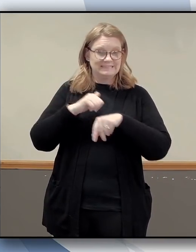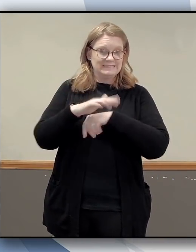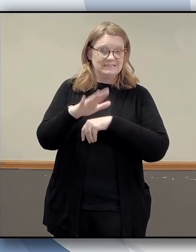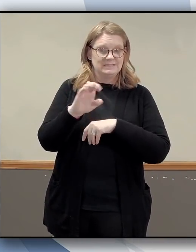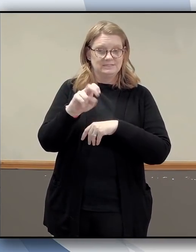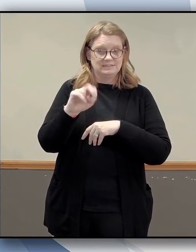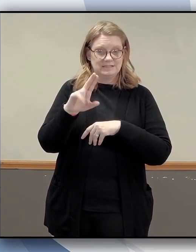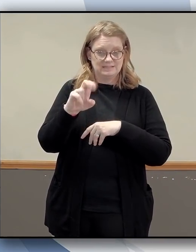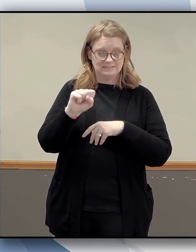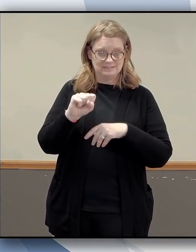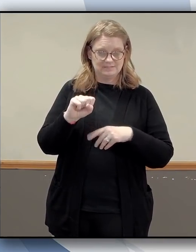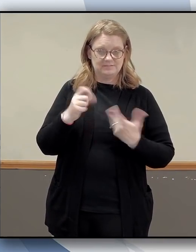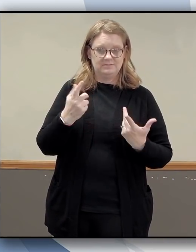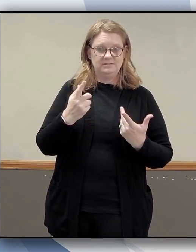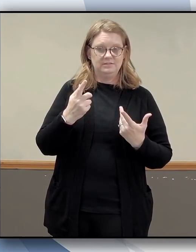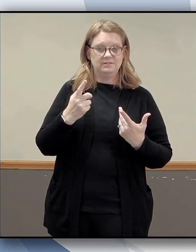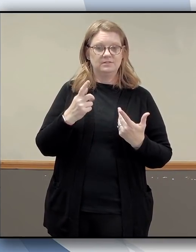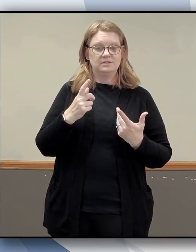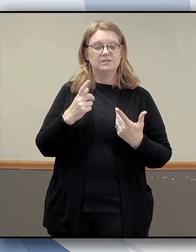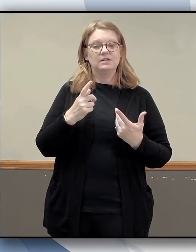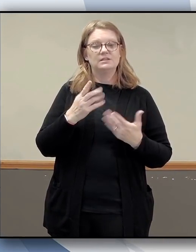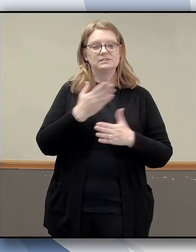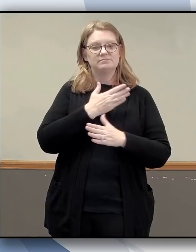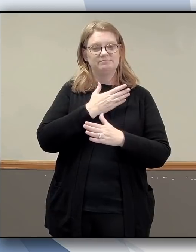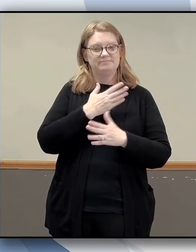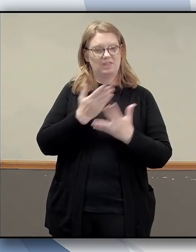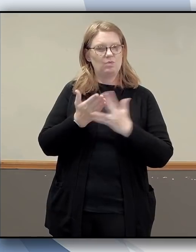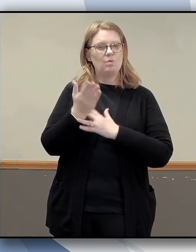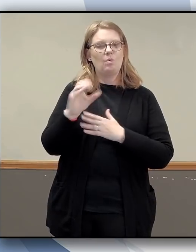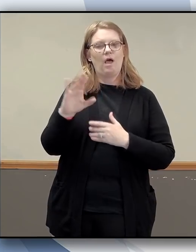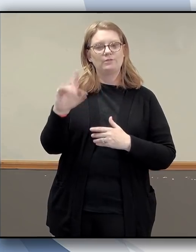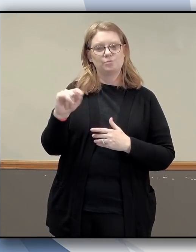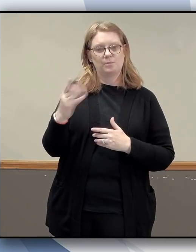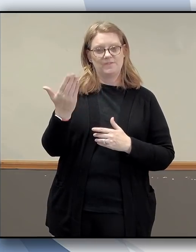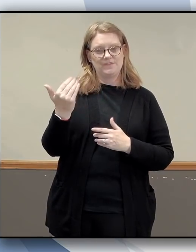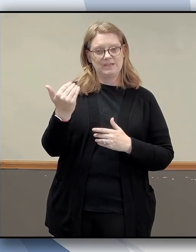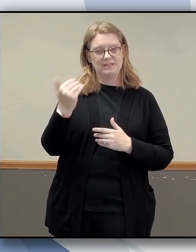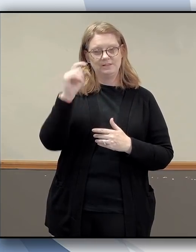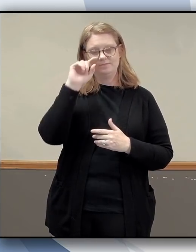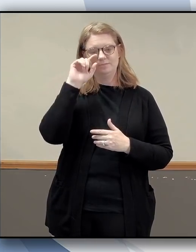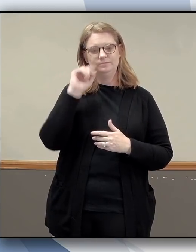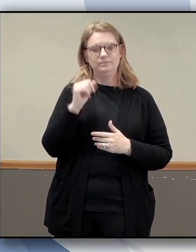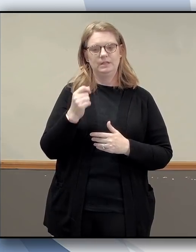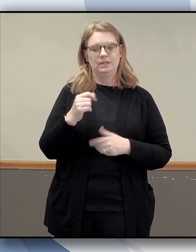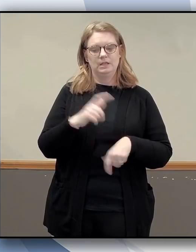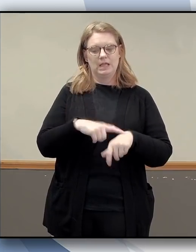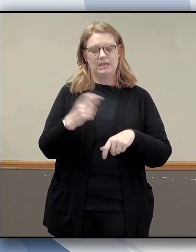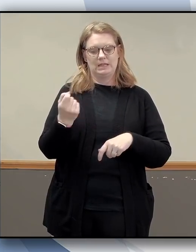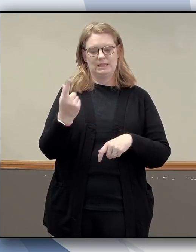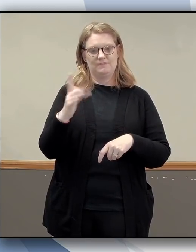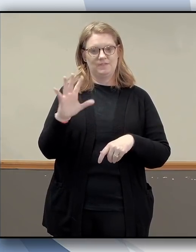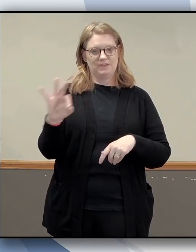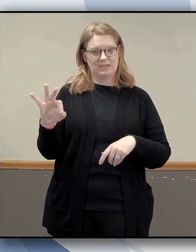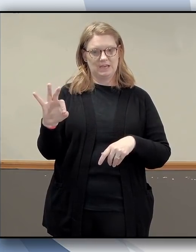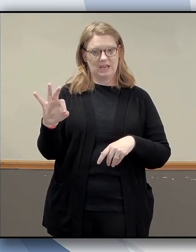the nation through October 15th at 11:59